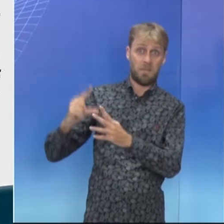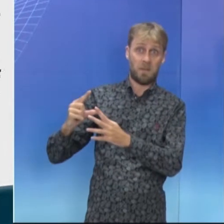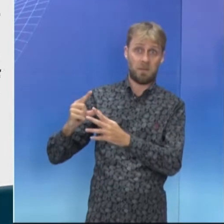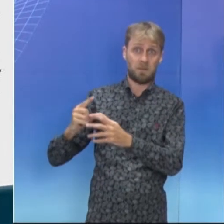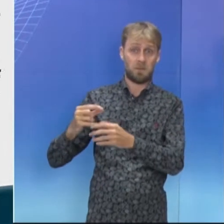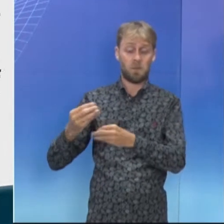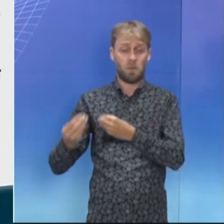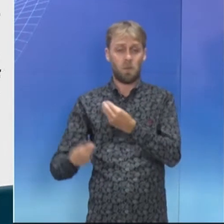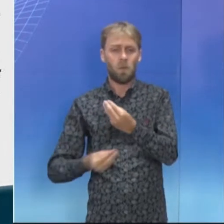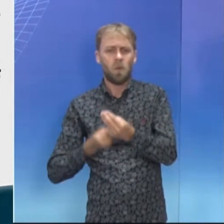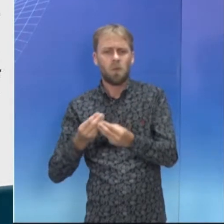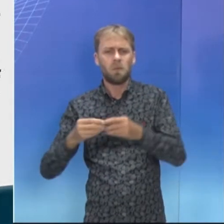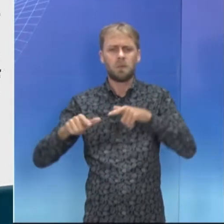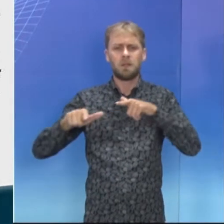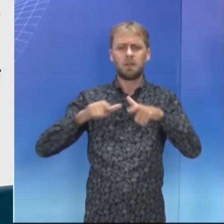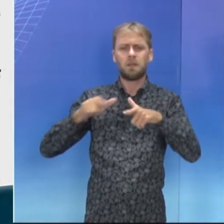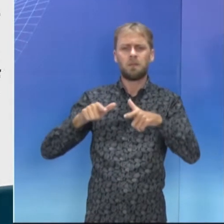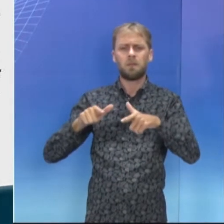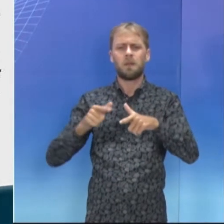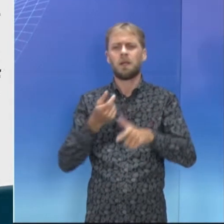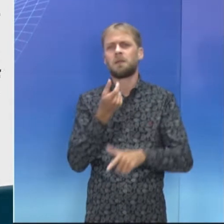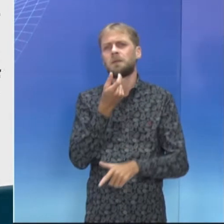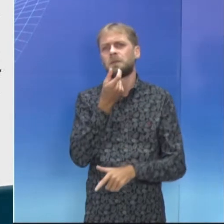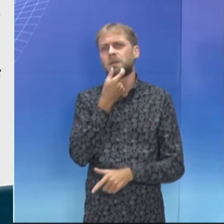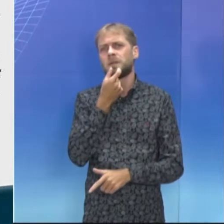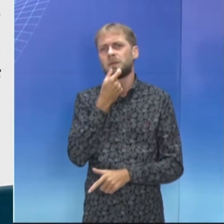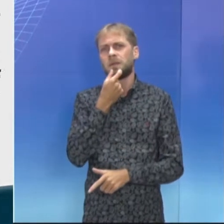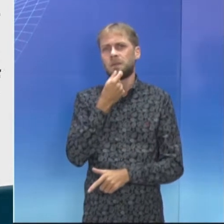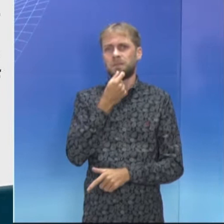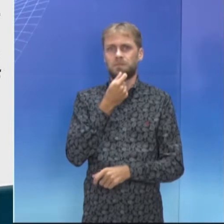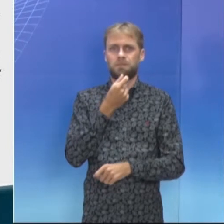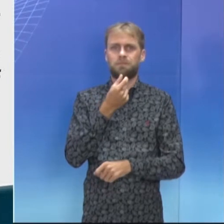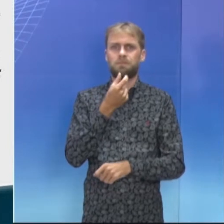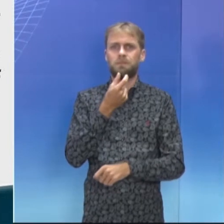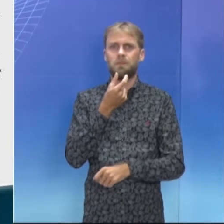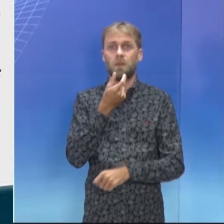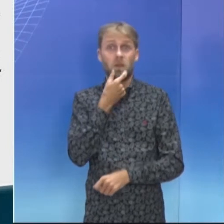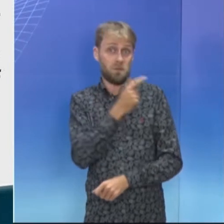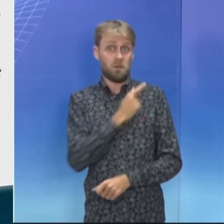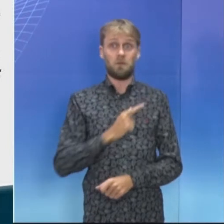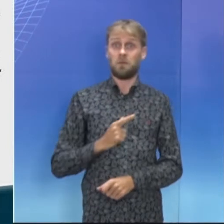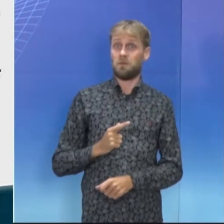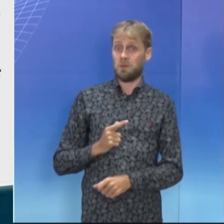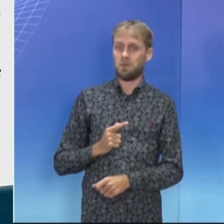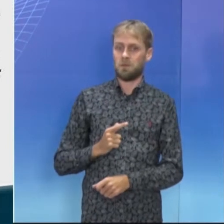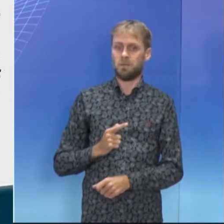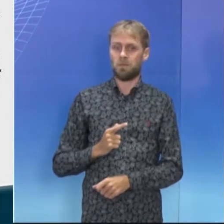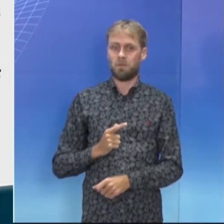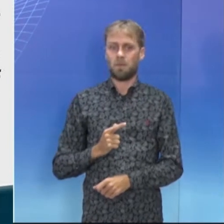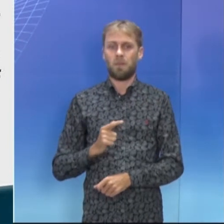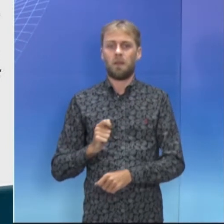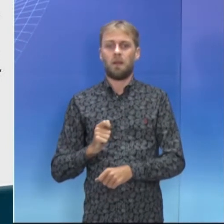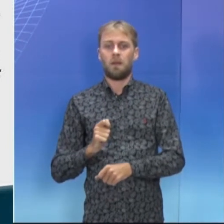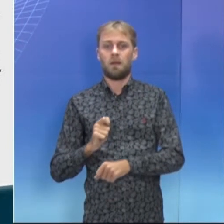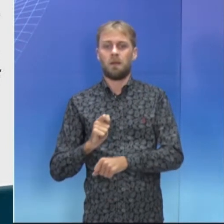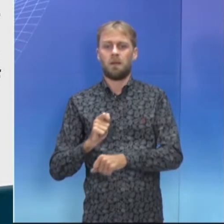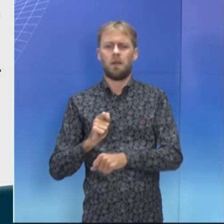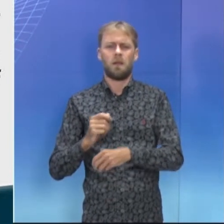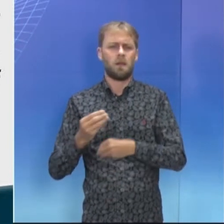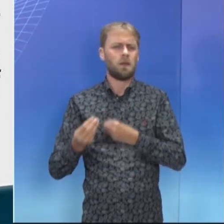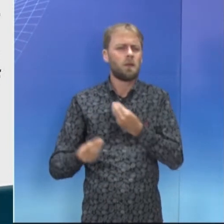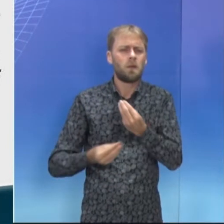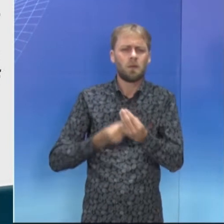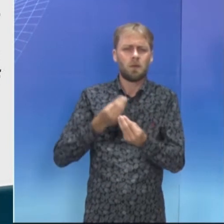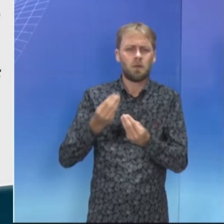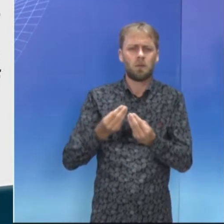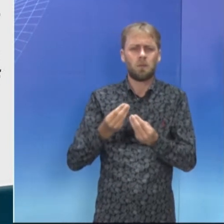Britain's secret services. The move to recruit school leaders marks a break with the